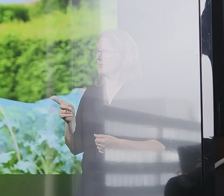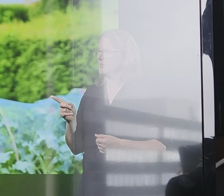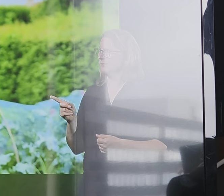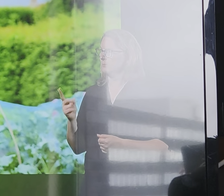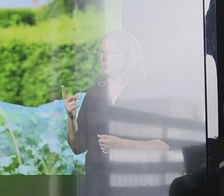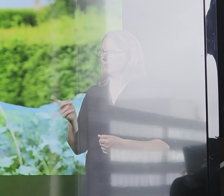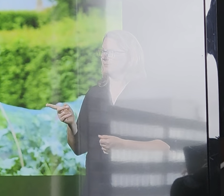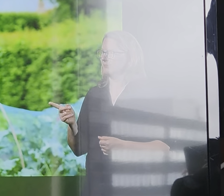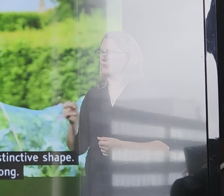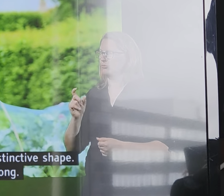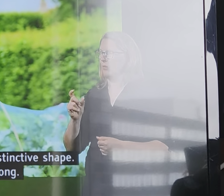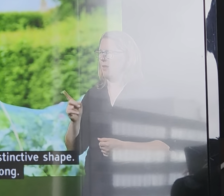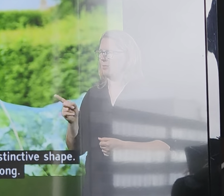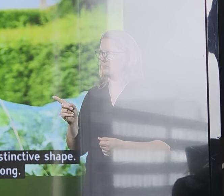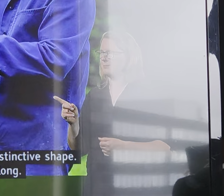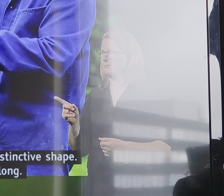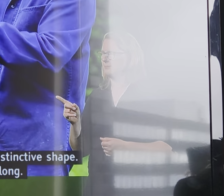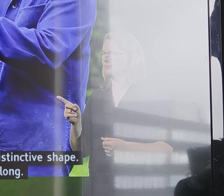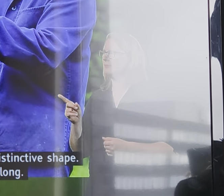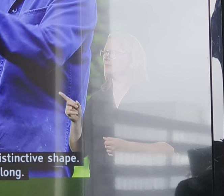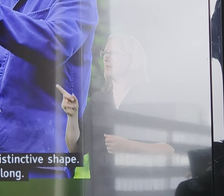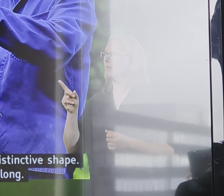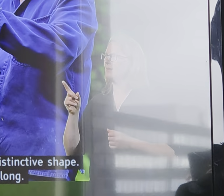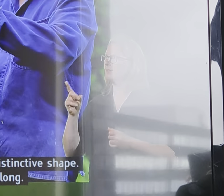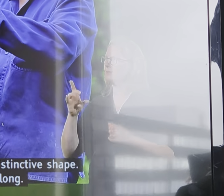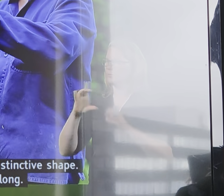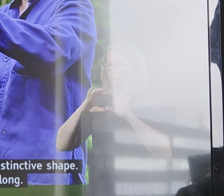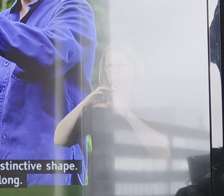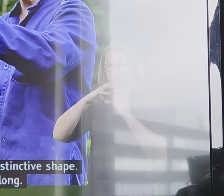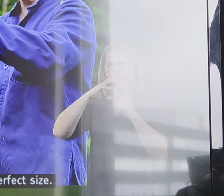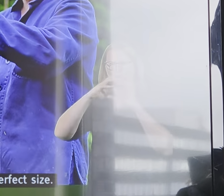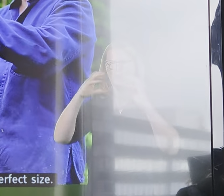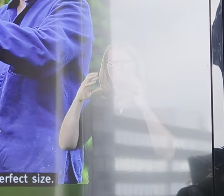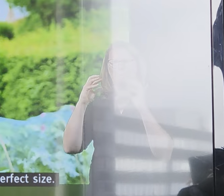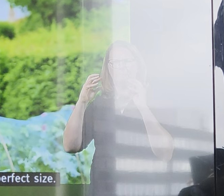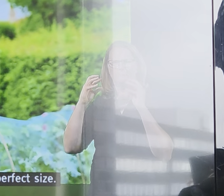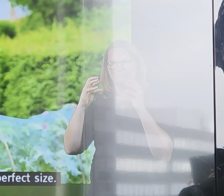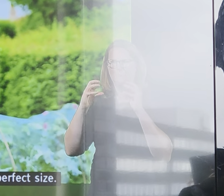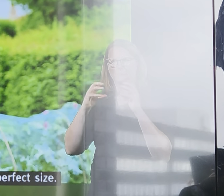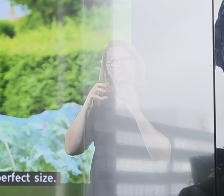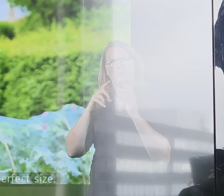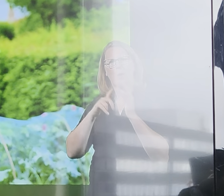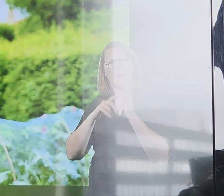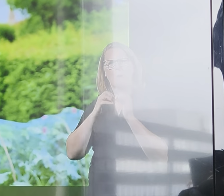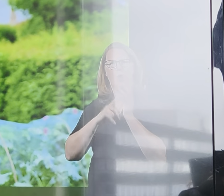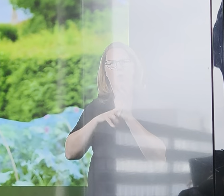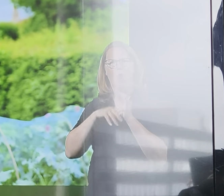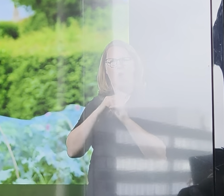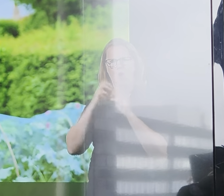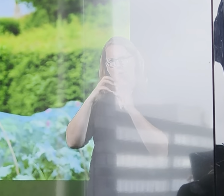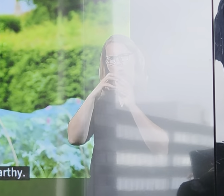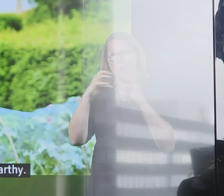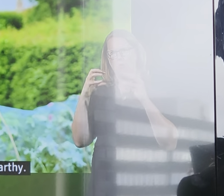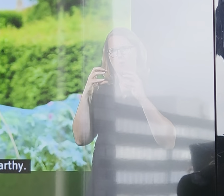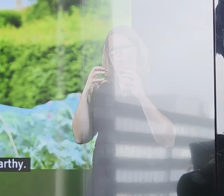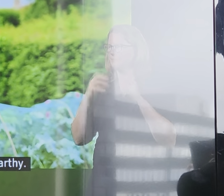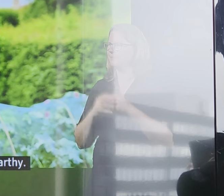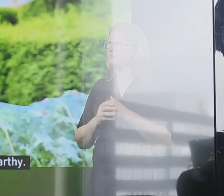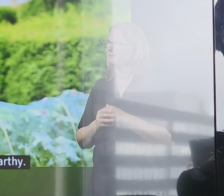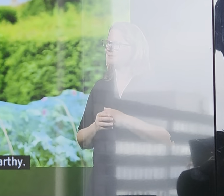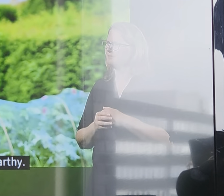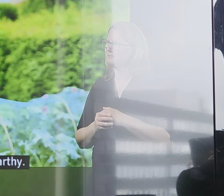about Charlotte is that it has this very distinctive shape. It's oblong. That's the perfect size.